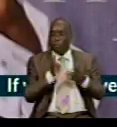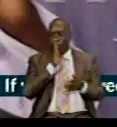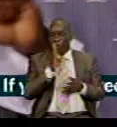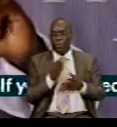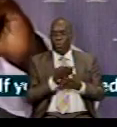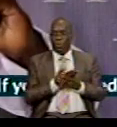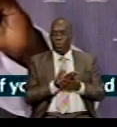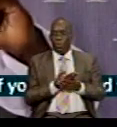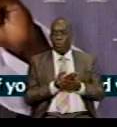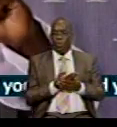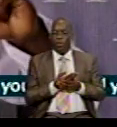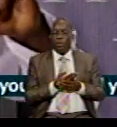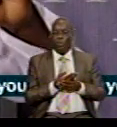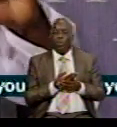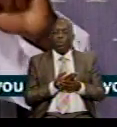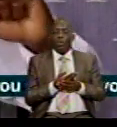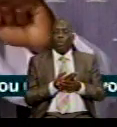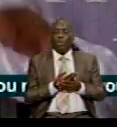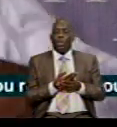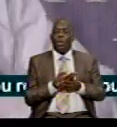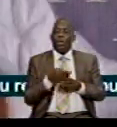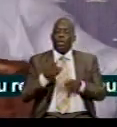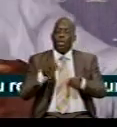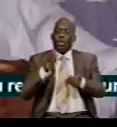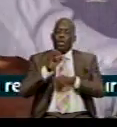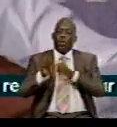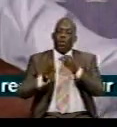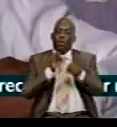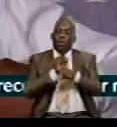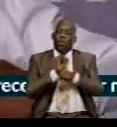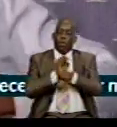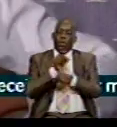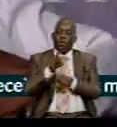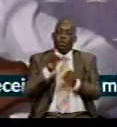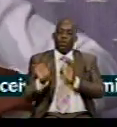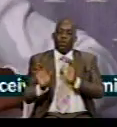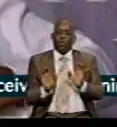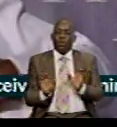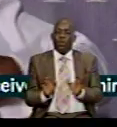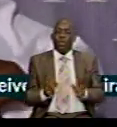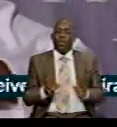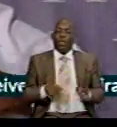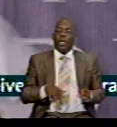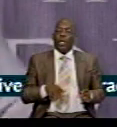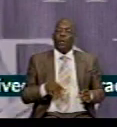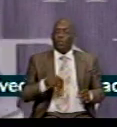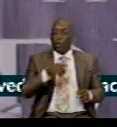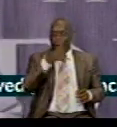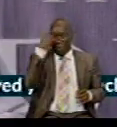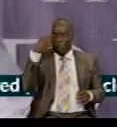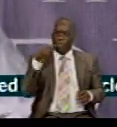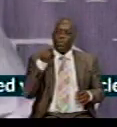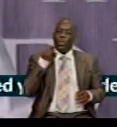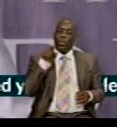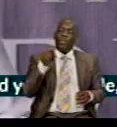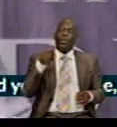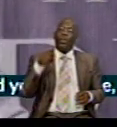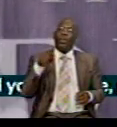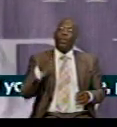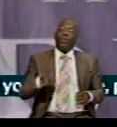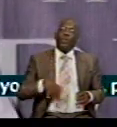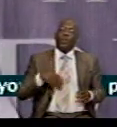too much hard work. I say, I don't know, because I'm feeling pain all over my chair. I cannot breathe very well. So went